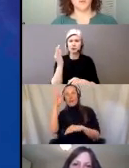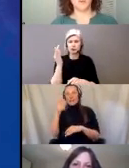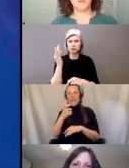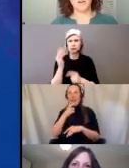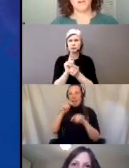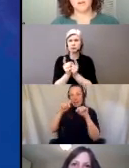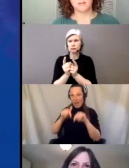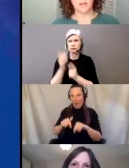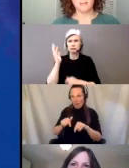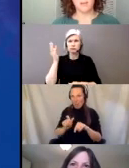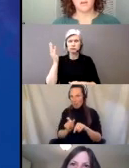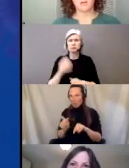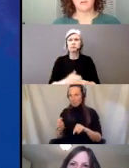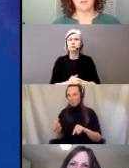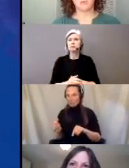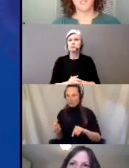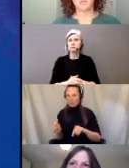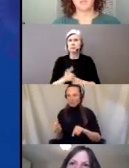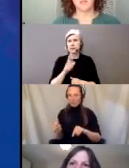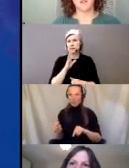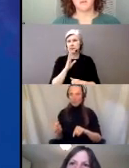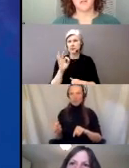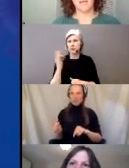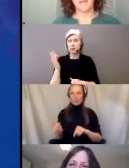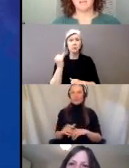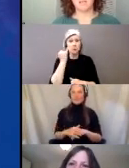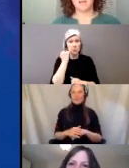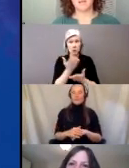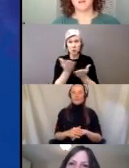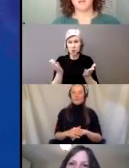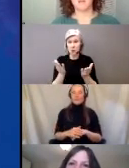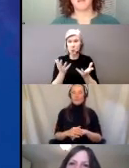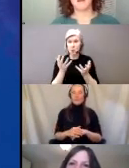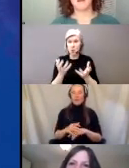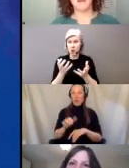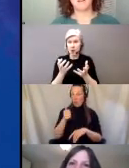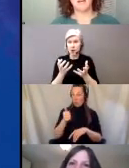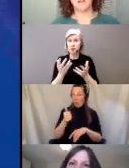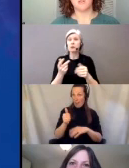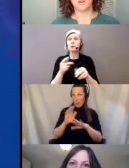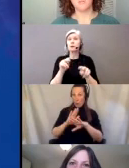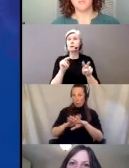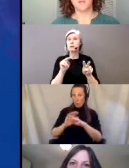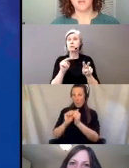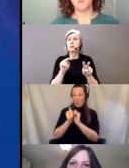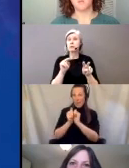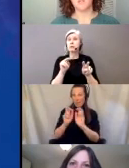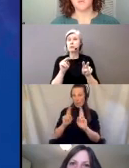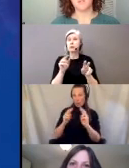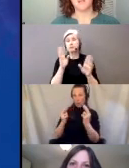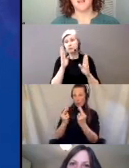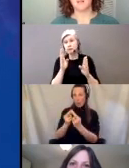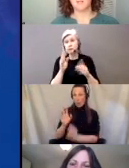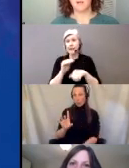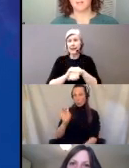Pour suivre en français, vous pouvez choisir. If you want to follow up in English, you just have to go down and